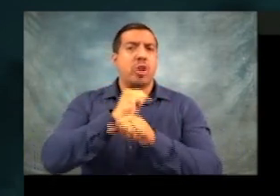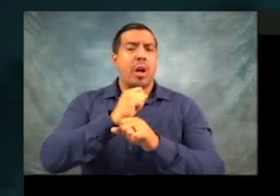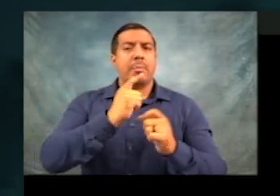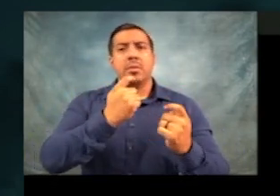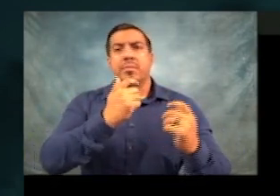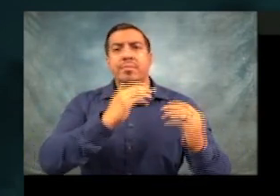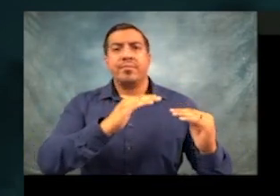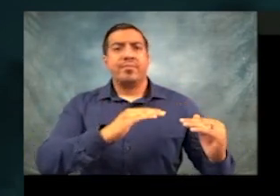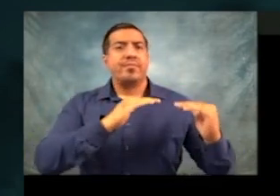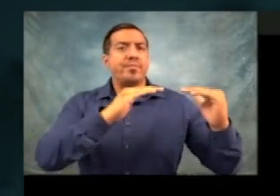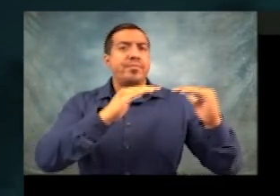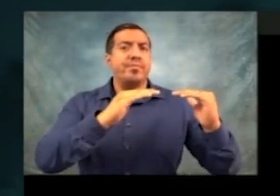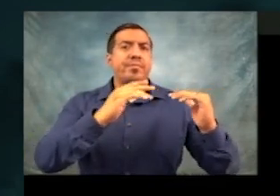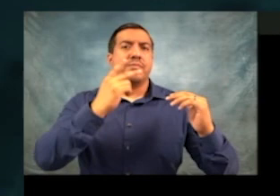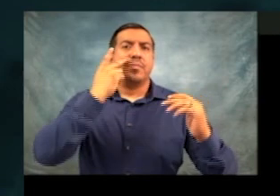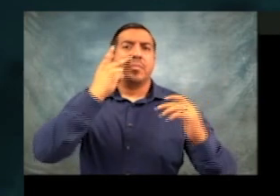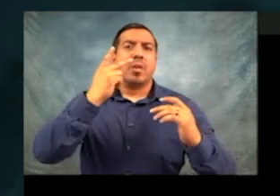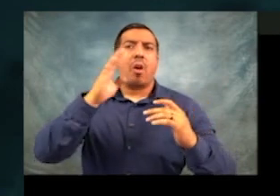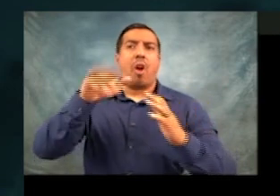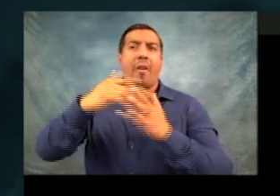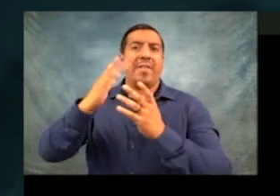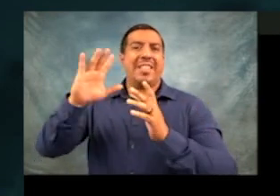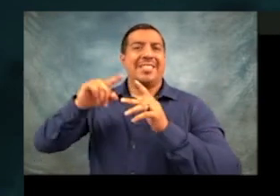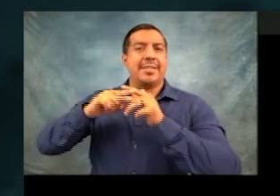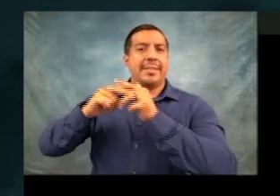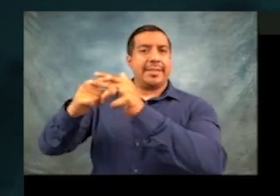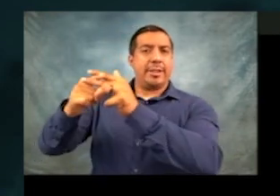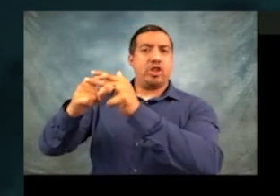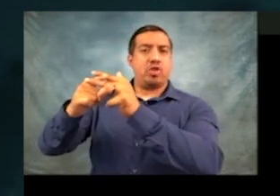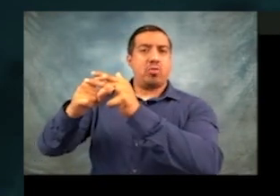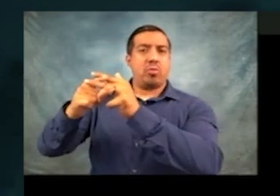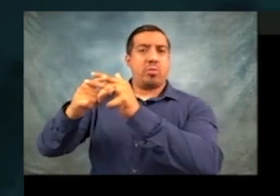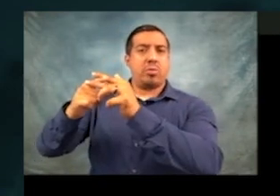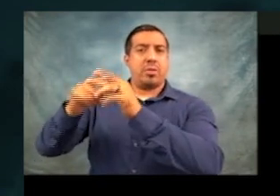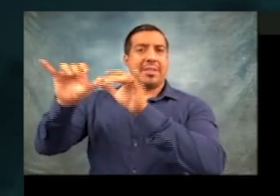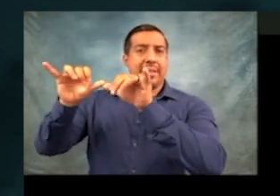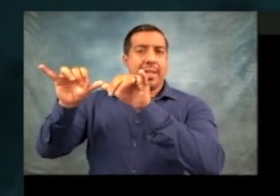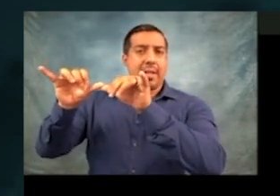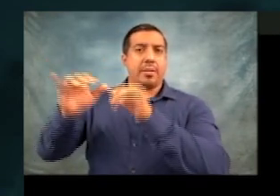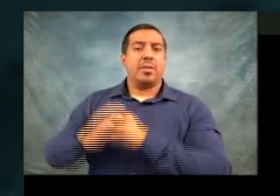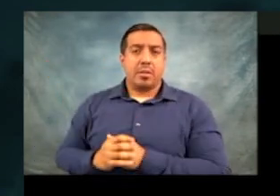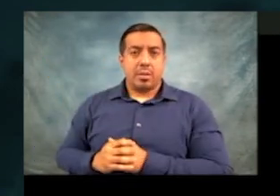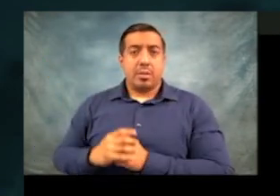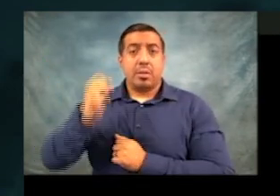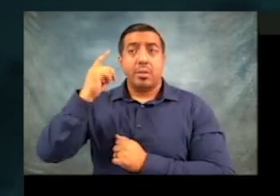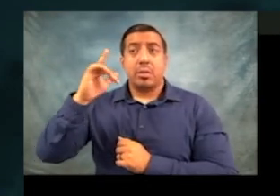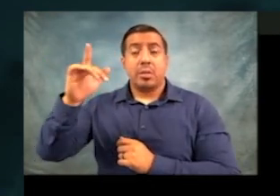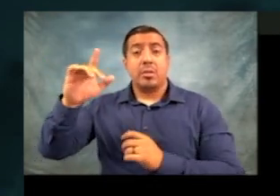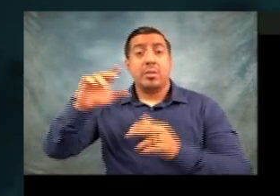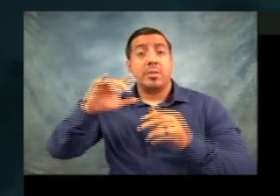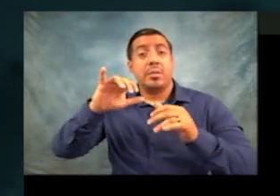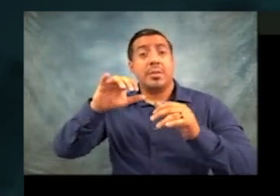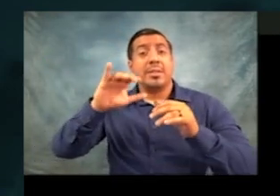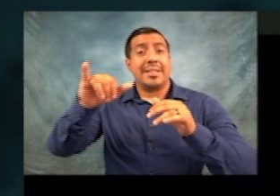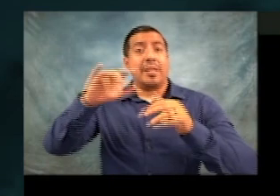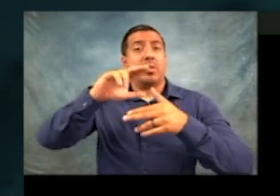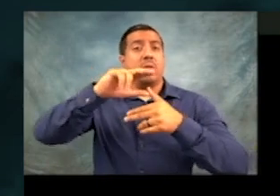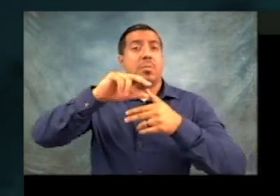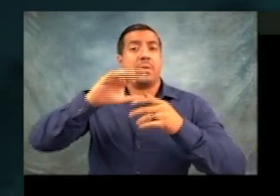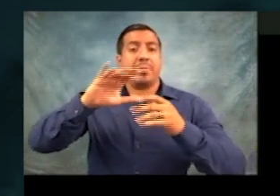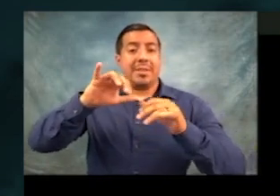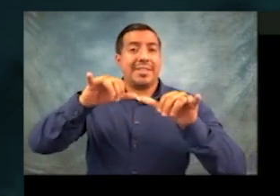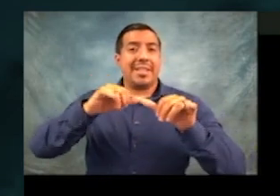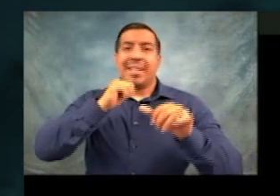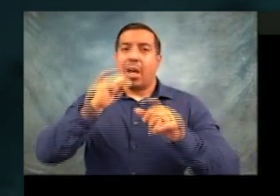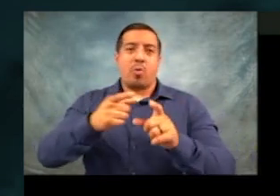of the initial size, but the storm, the evolution of the storm size, we didn't always get